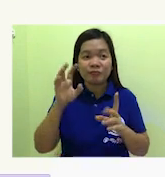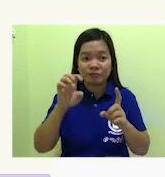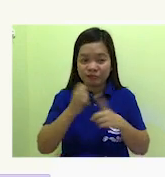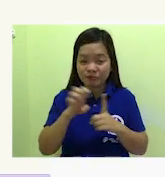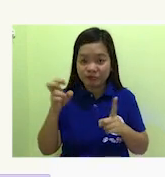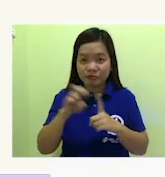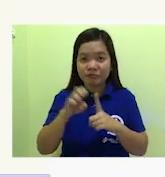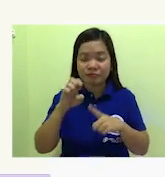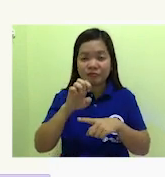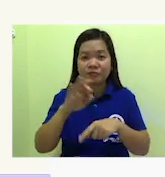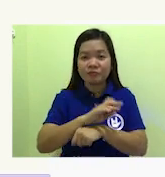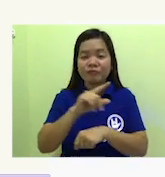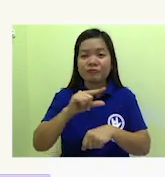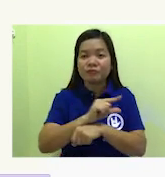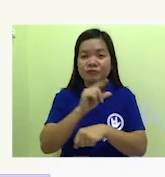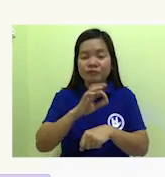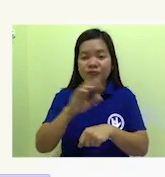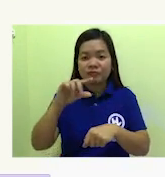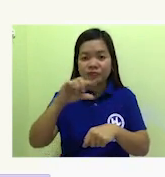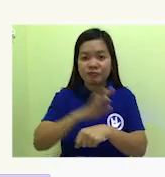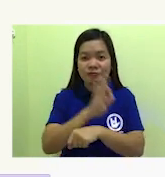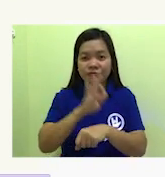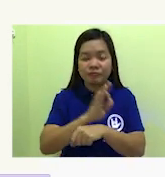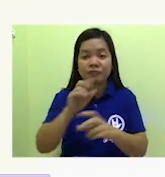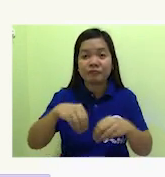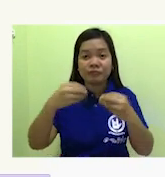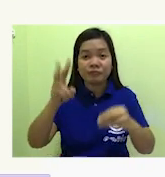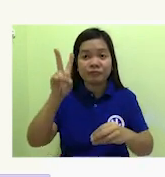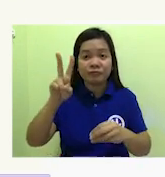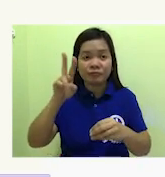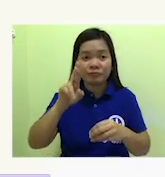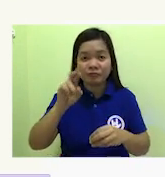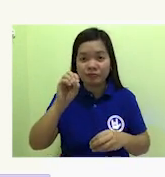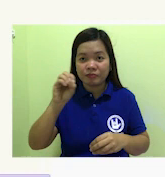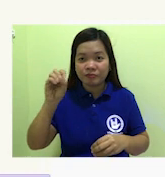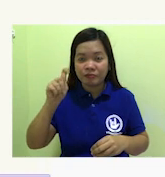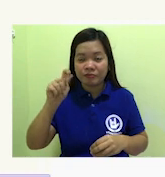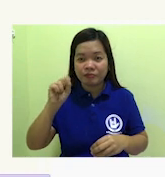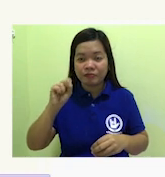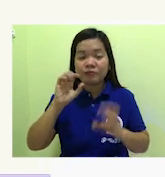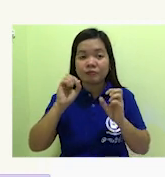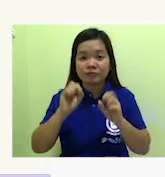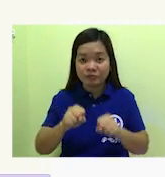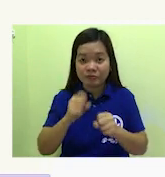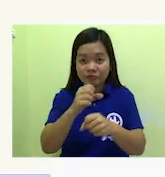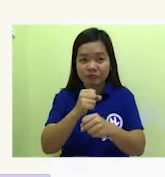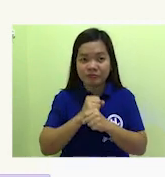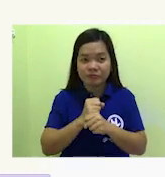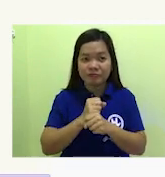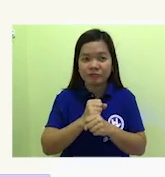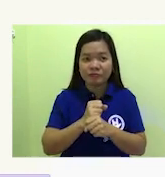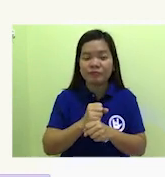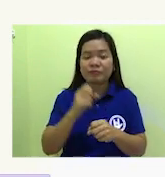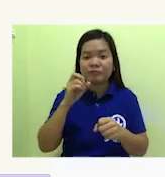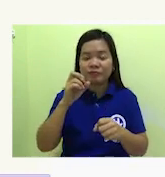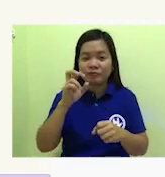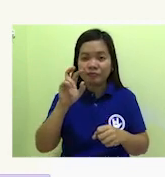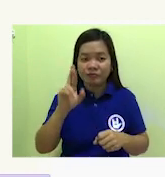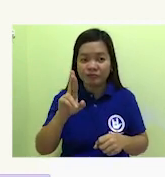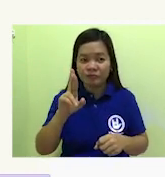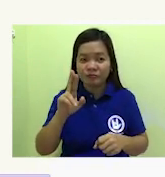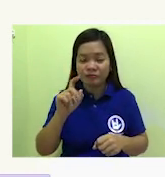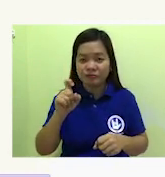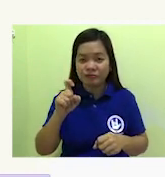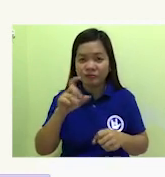the equation of a quadratic function given two roots can be obtained by the quantity of x minus r sub